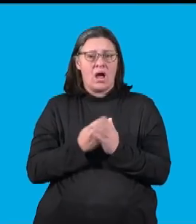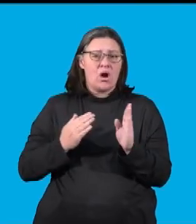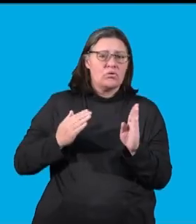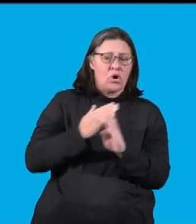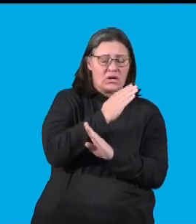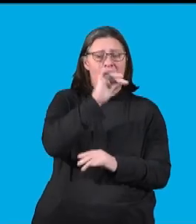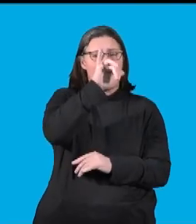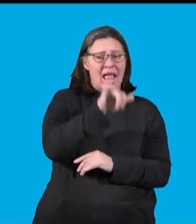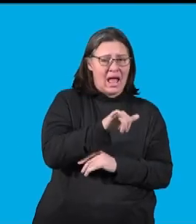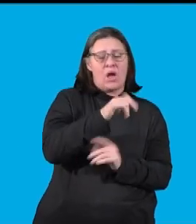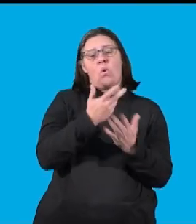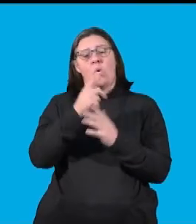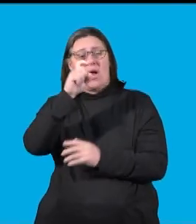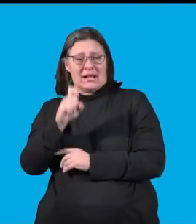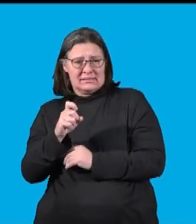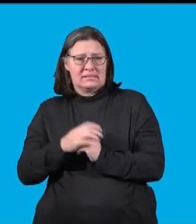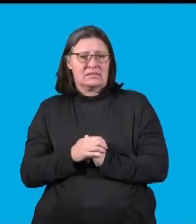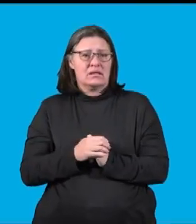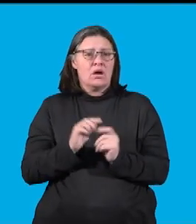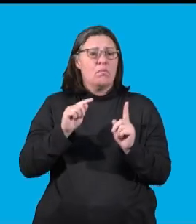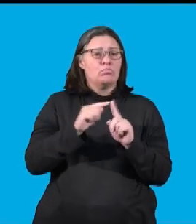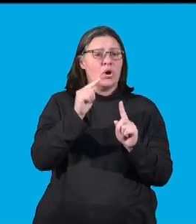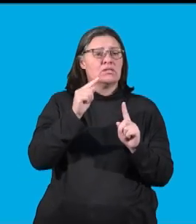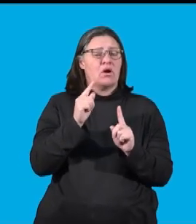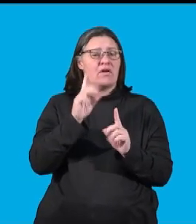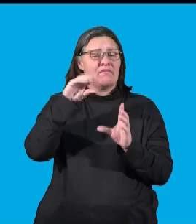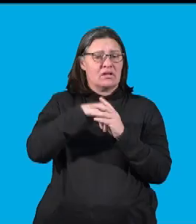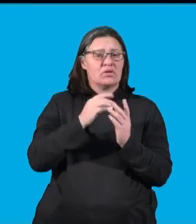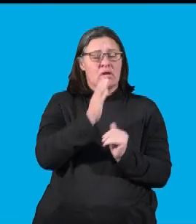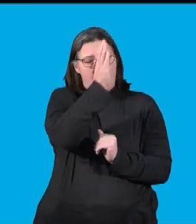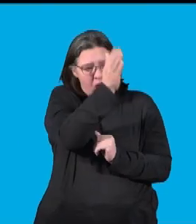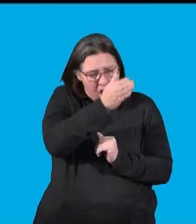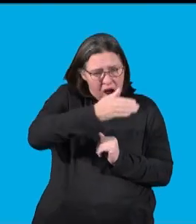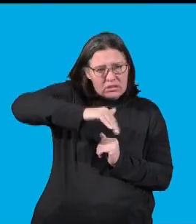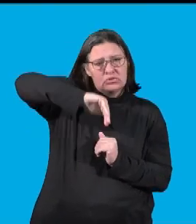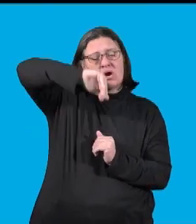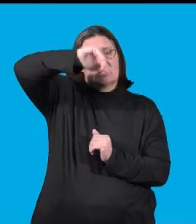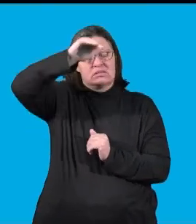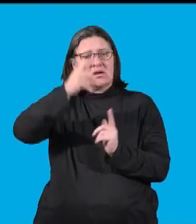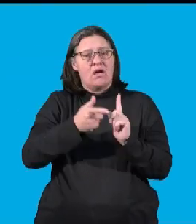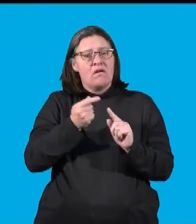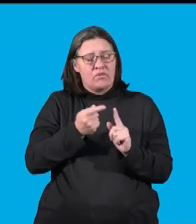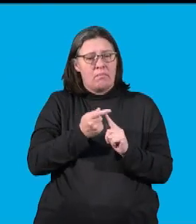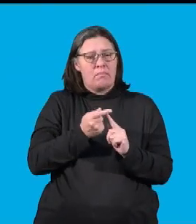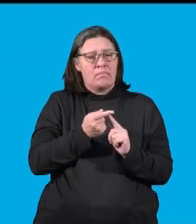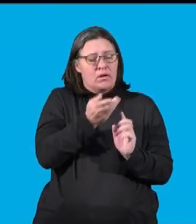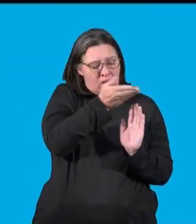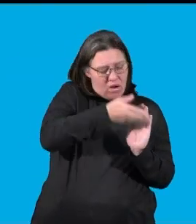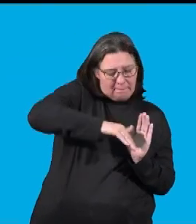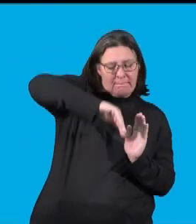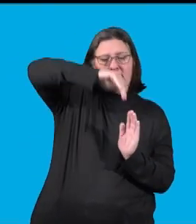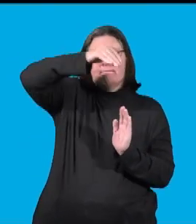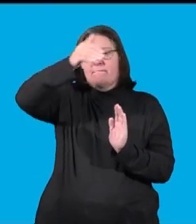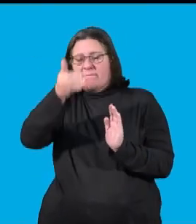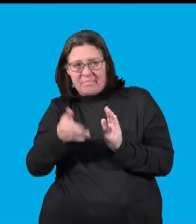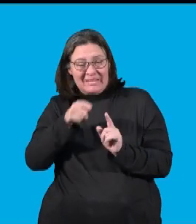where the graph crosses either the x or the y axis. A point of inflection is a point where the curvature of the graph changes. It's either going to go from concave up